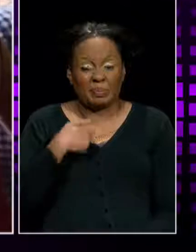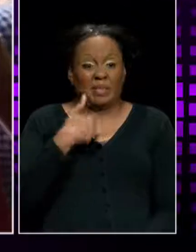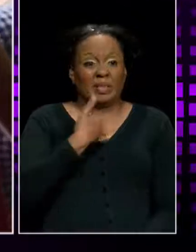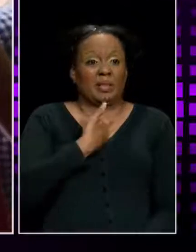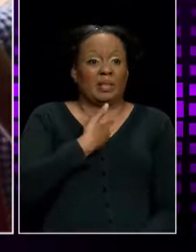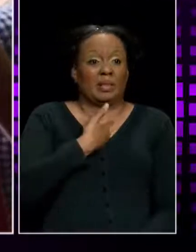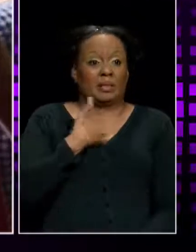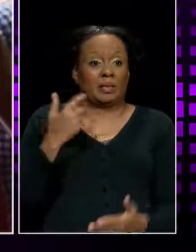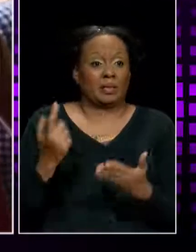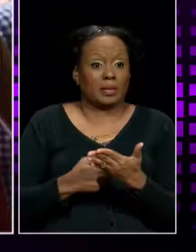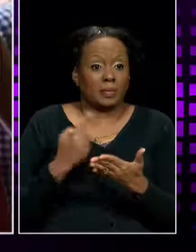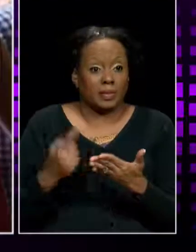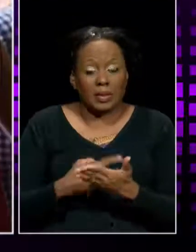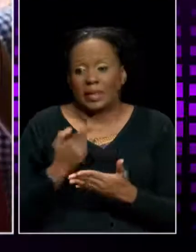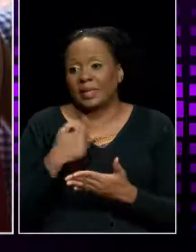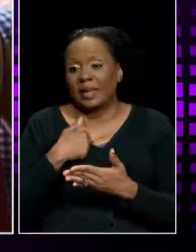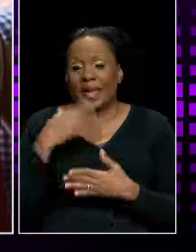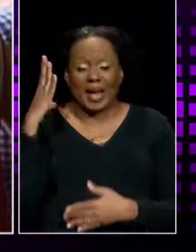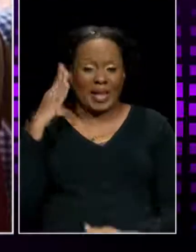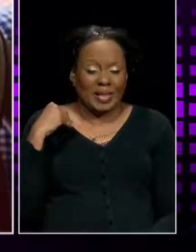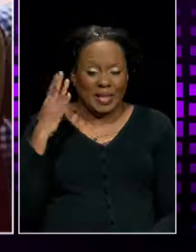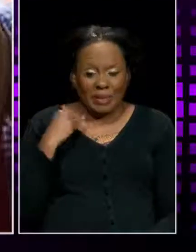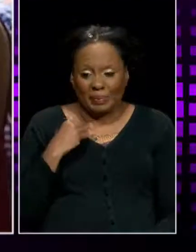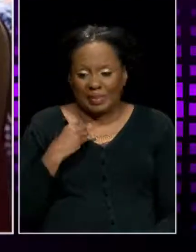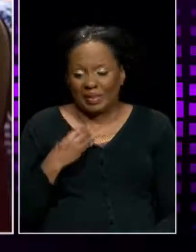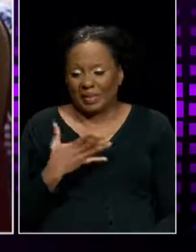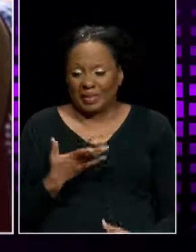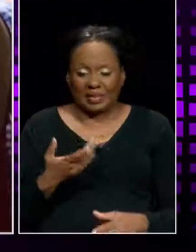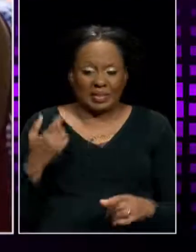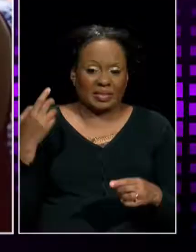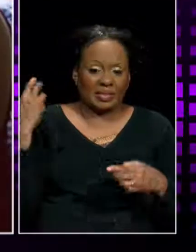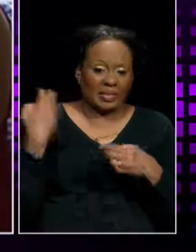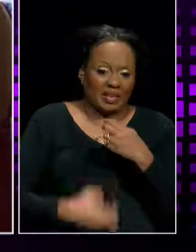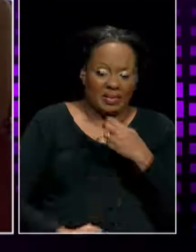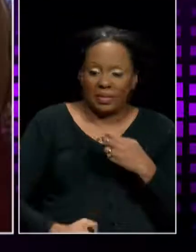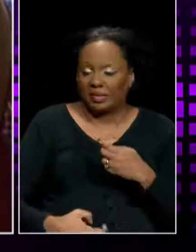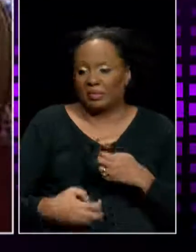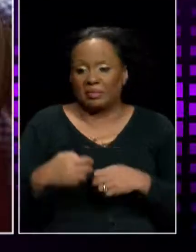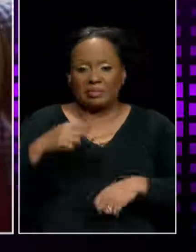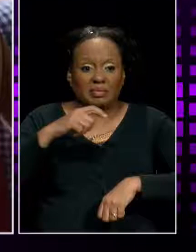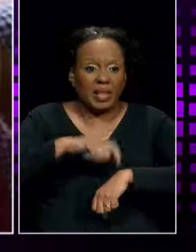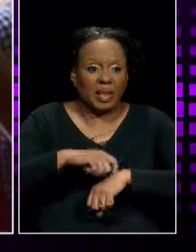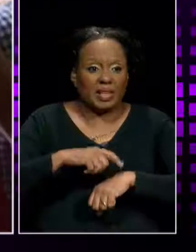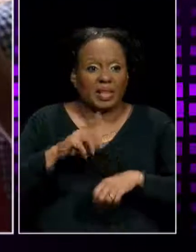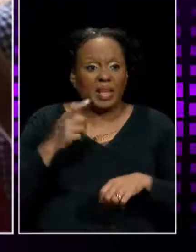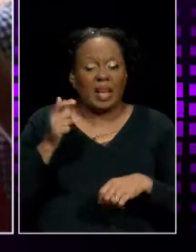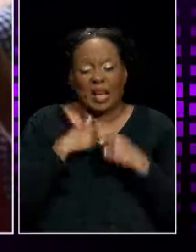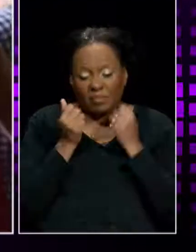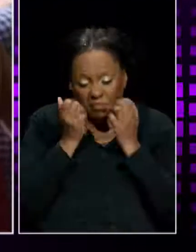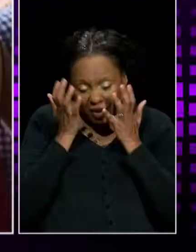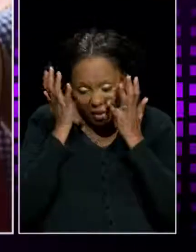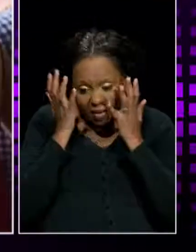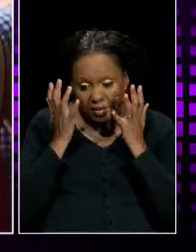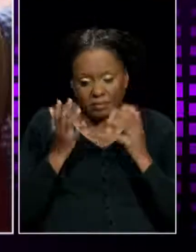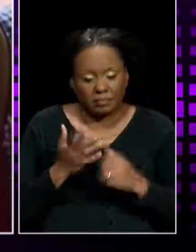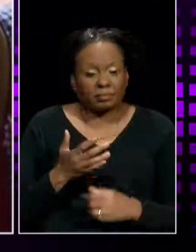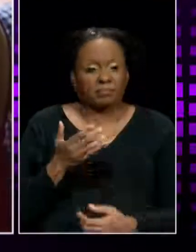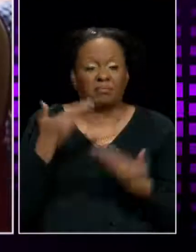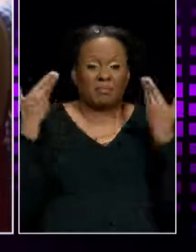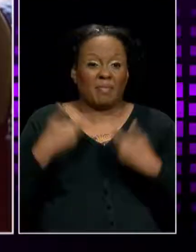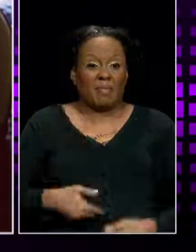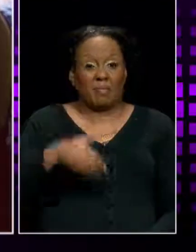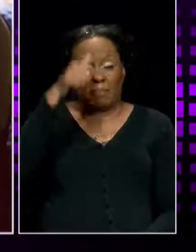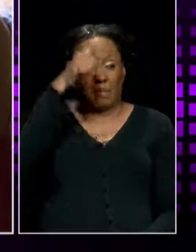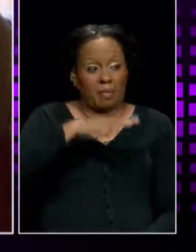certain time I go through certain things, and I might find it tricks to like embarrassing to like explain to certain people. Yeah, more like because of a male, I would say